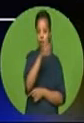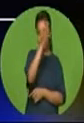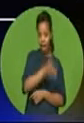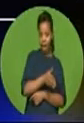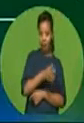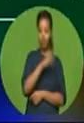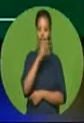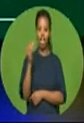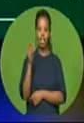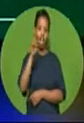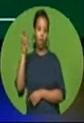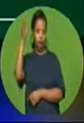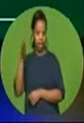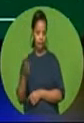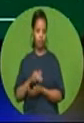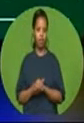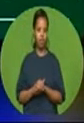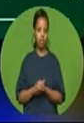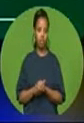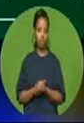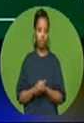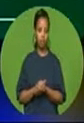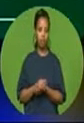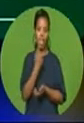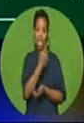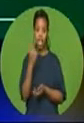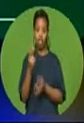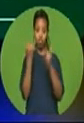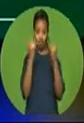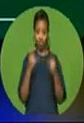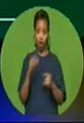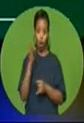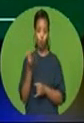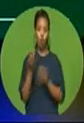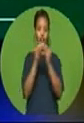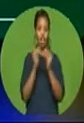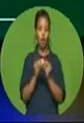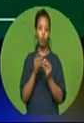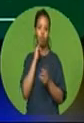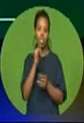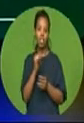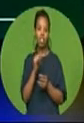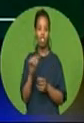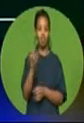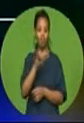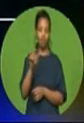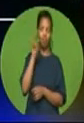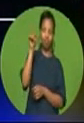half and a right half. Each half of an account is ruled